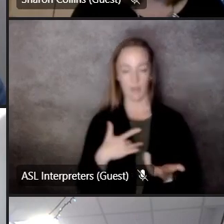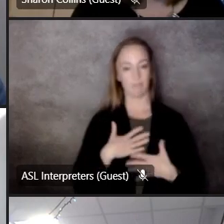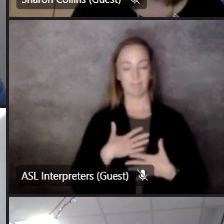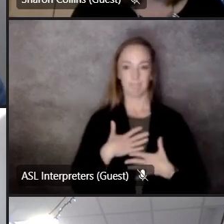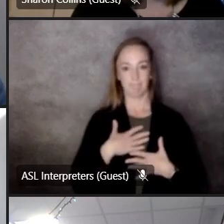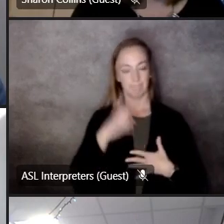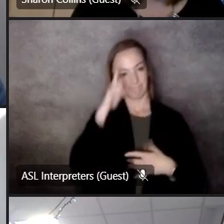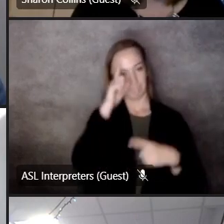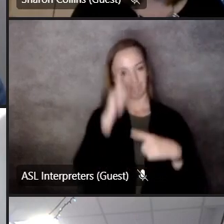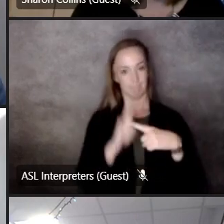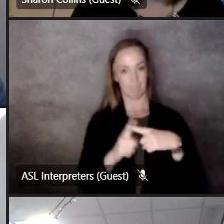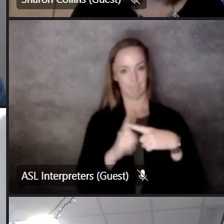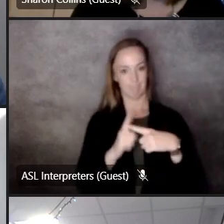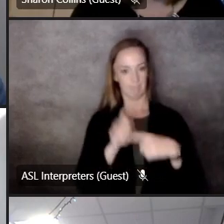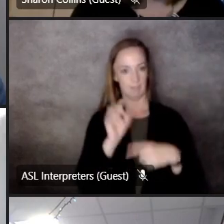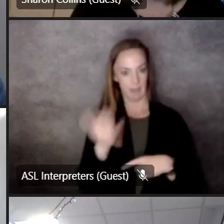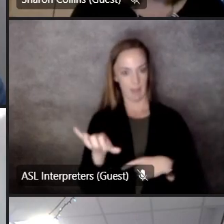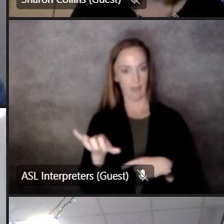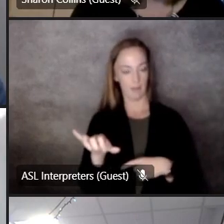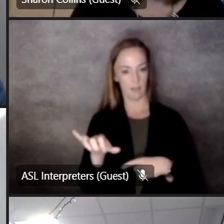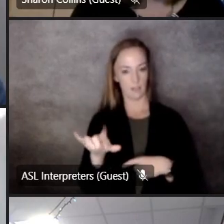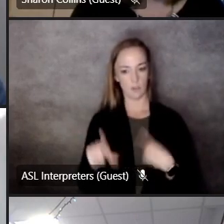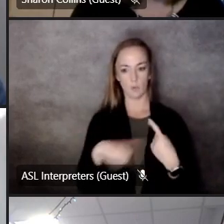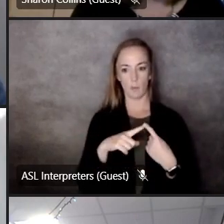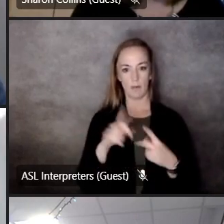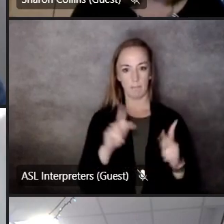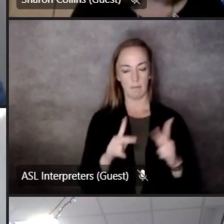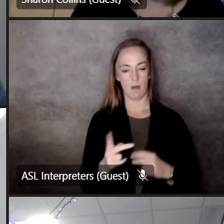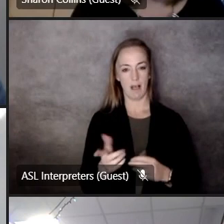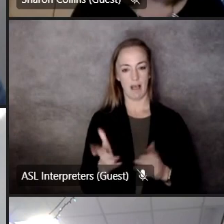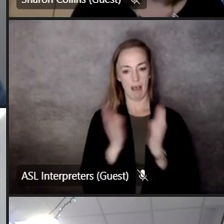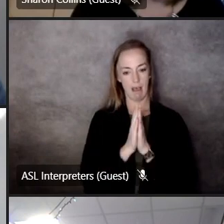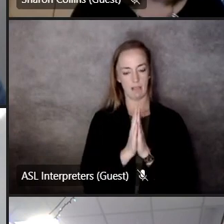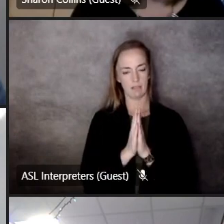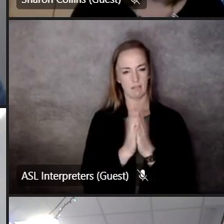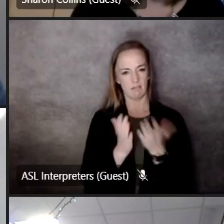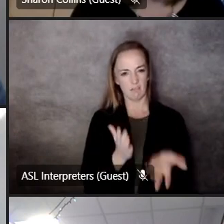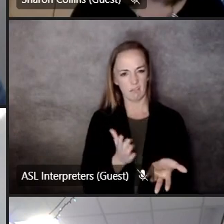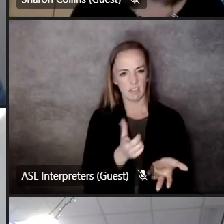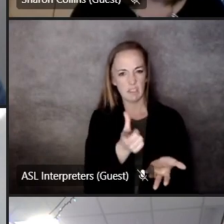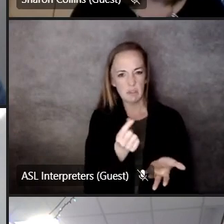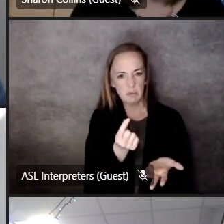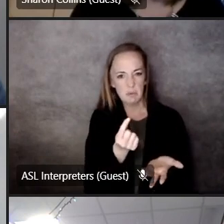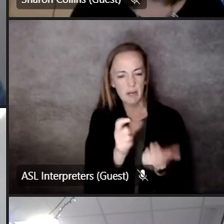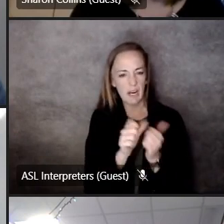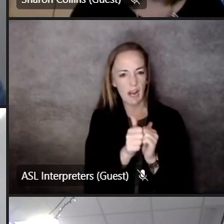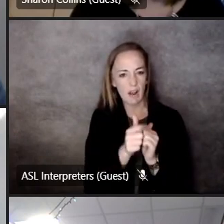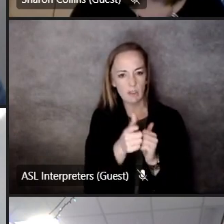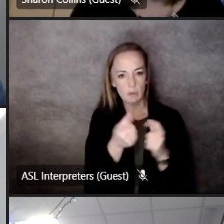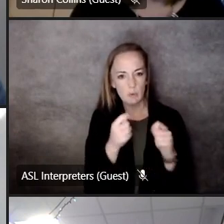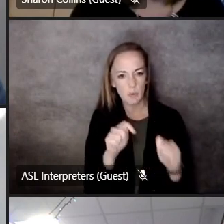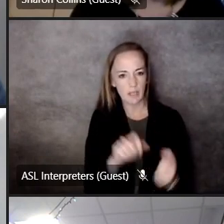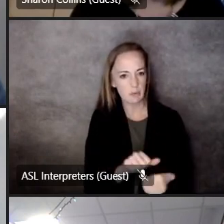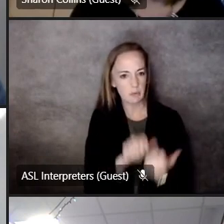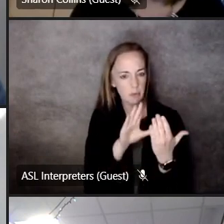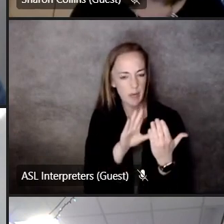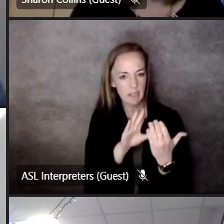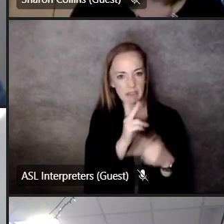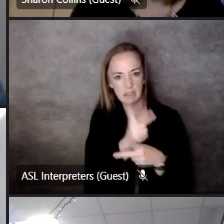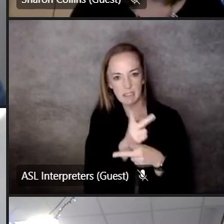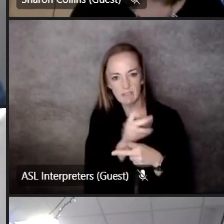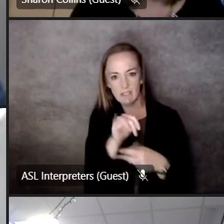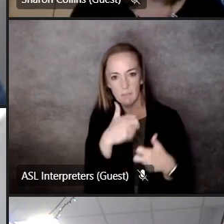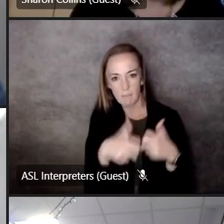that. And so when people ask, what are you doing? How are you trying to address this issue? It is